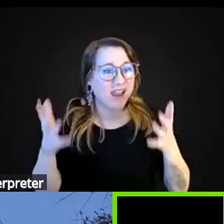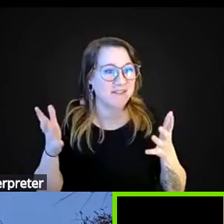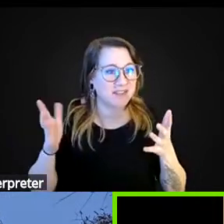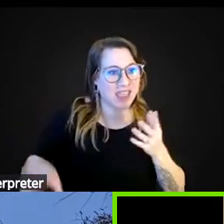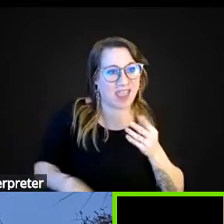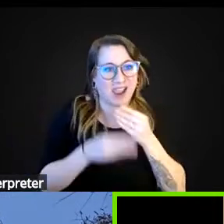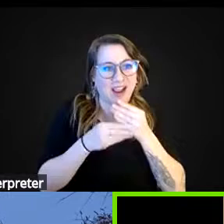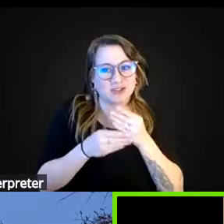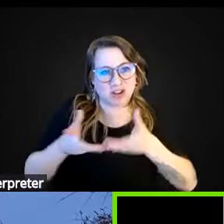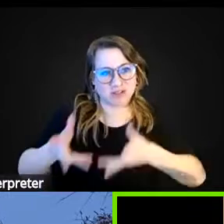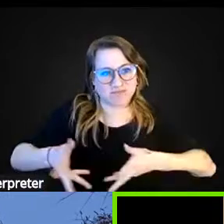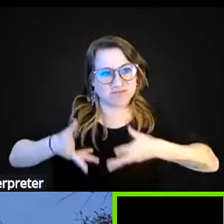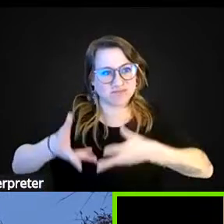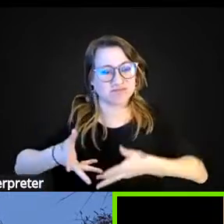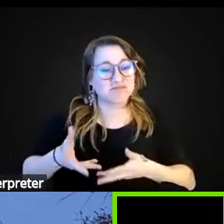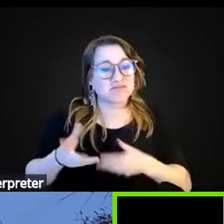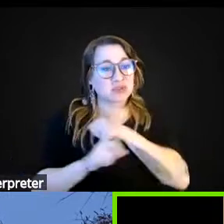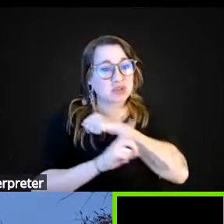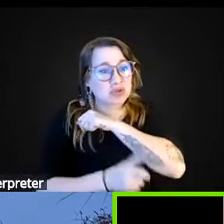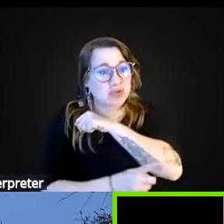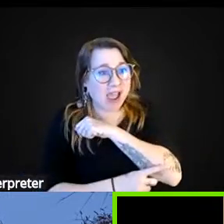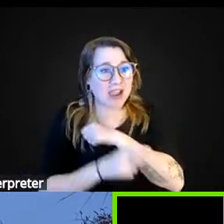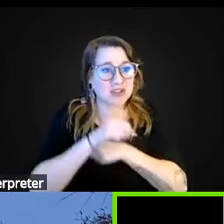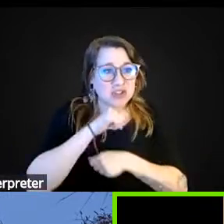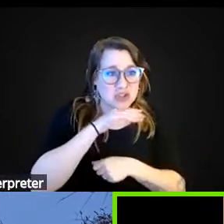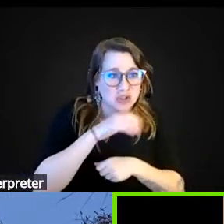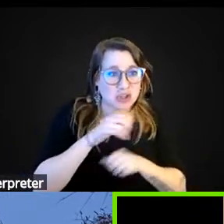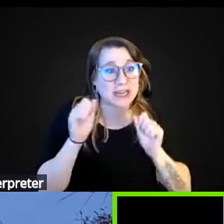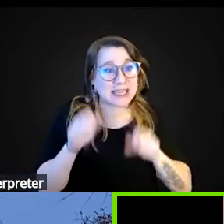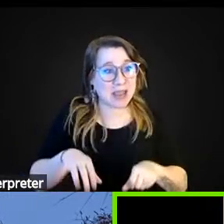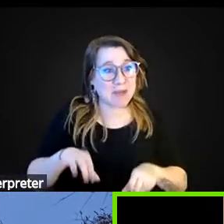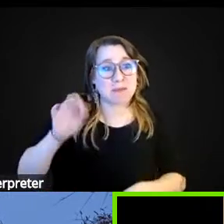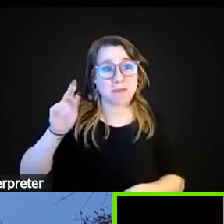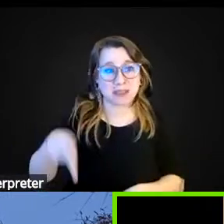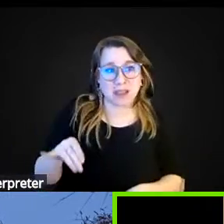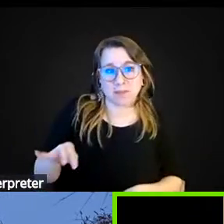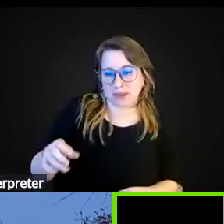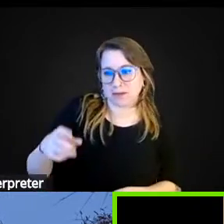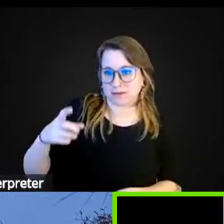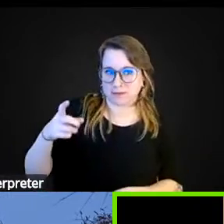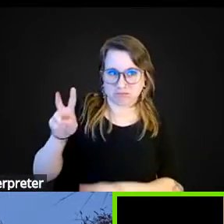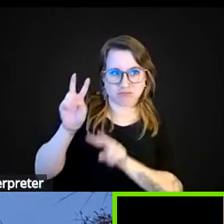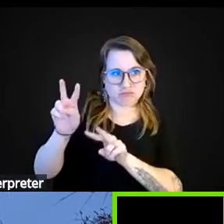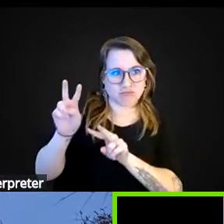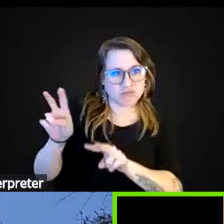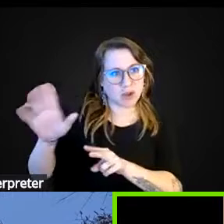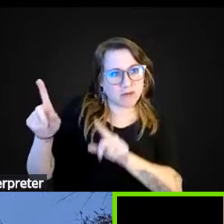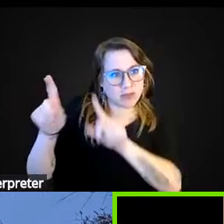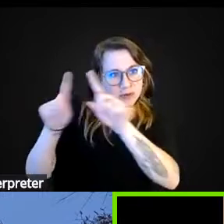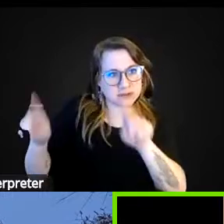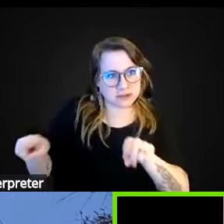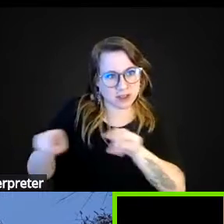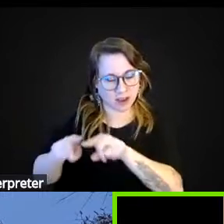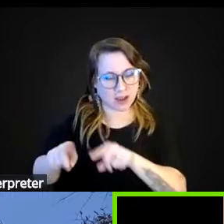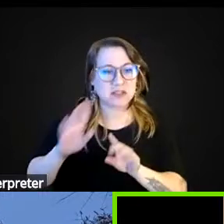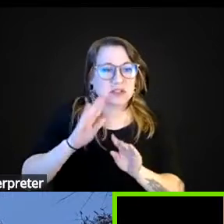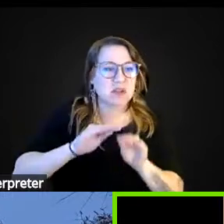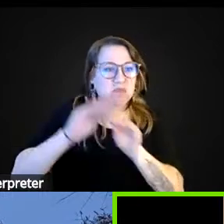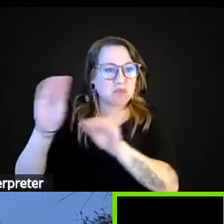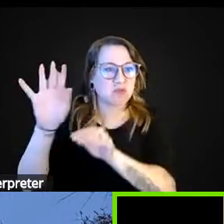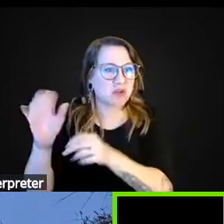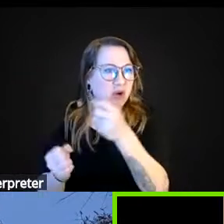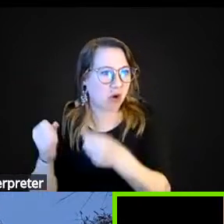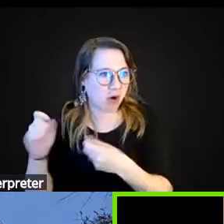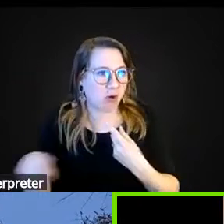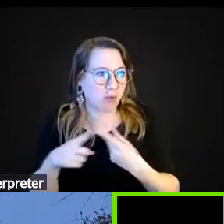dirt can be picked up if we are mindful of those signs. So please just be mindful of those signs and move your cars when you